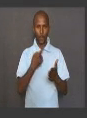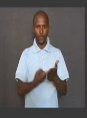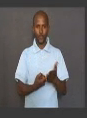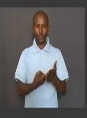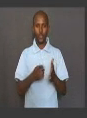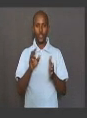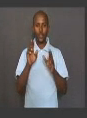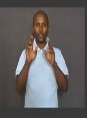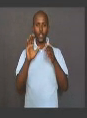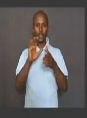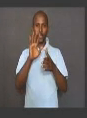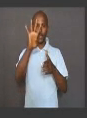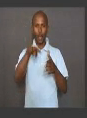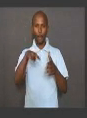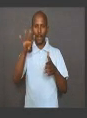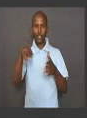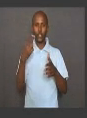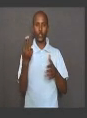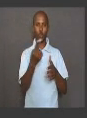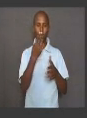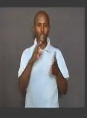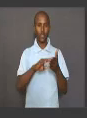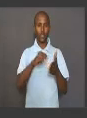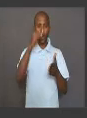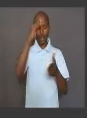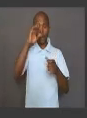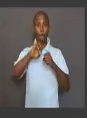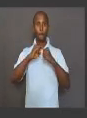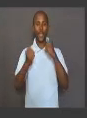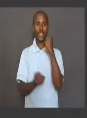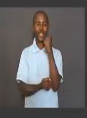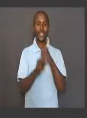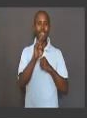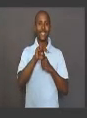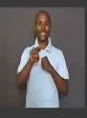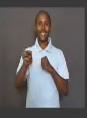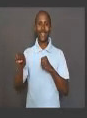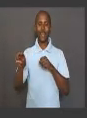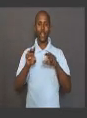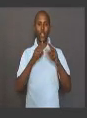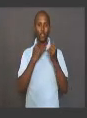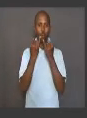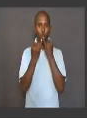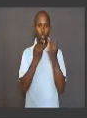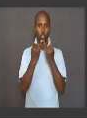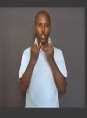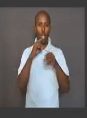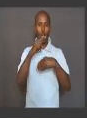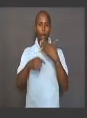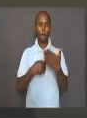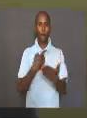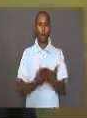These tables are used to learn basic statistical information about data.